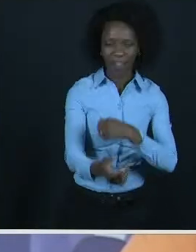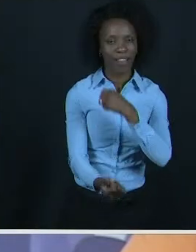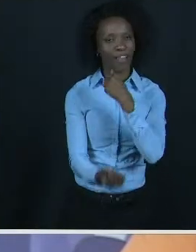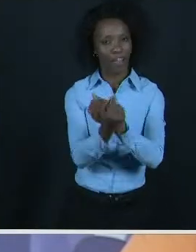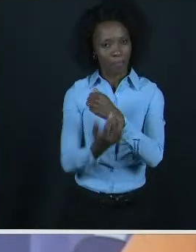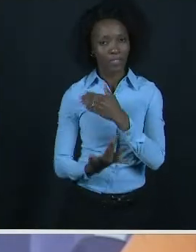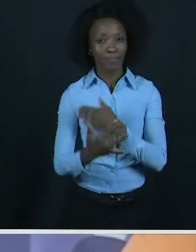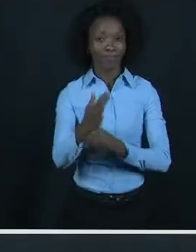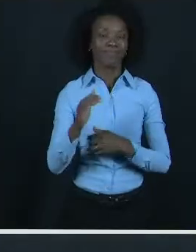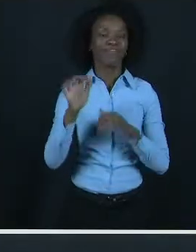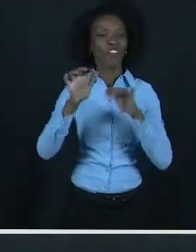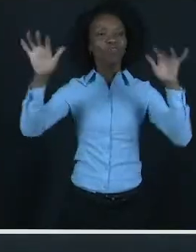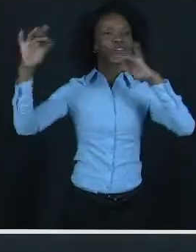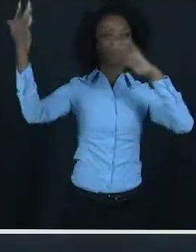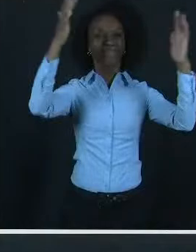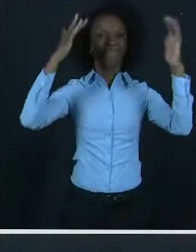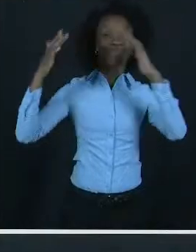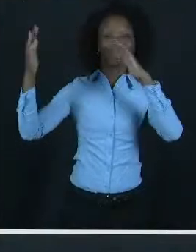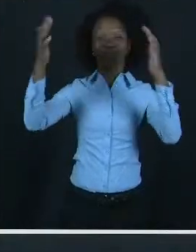now.